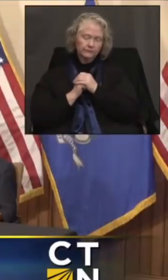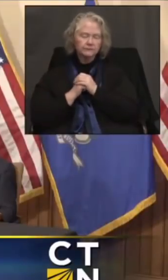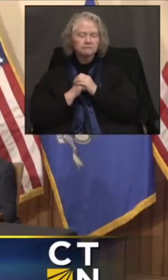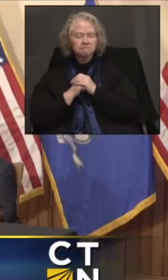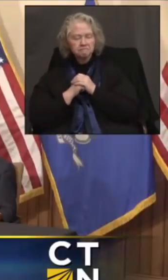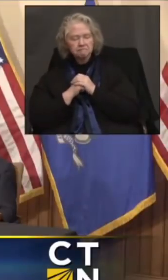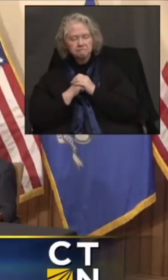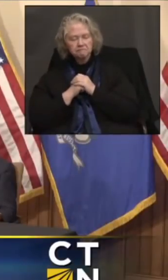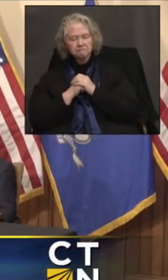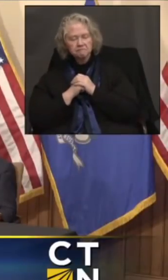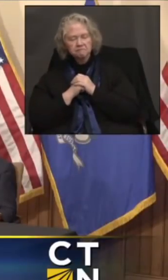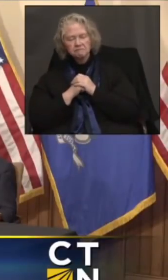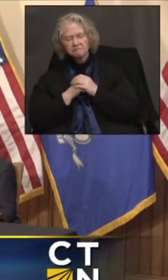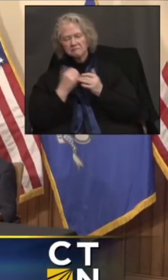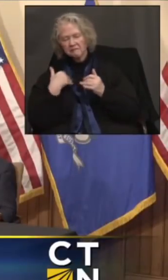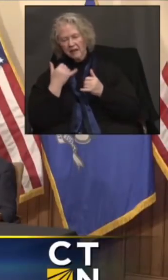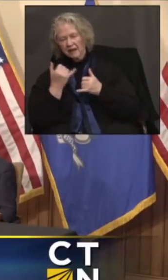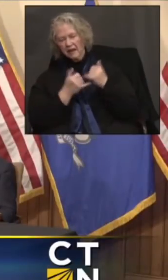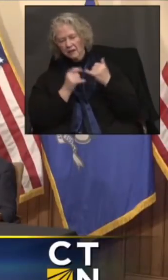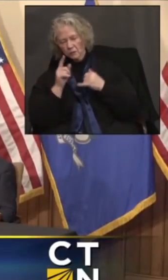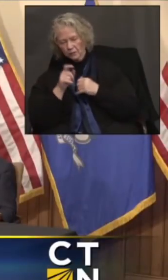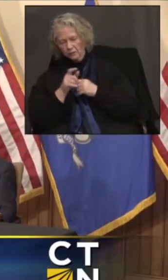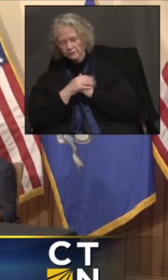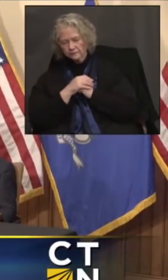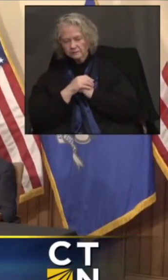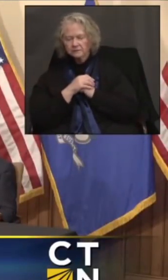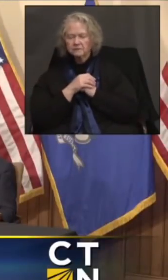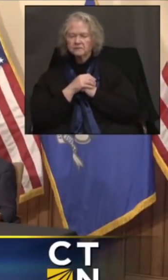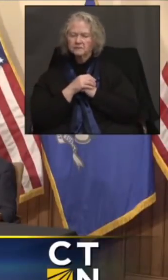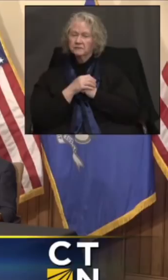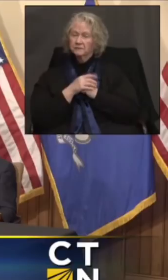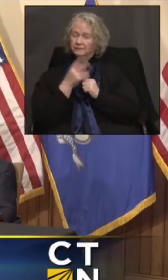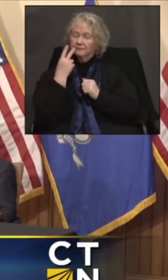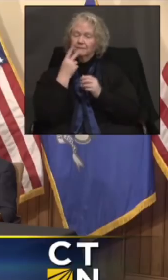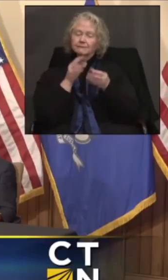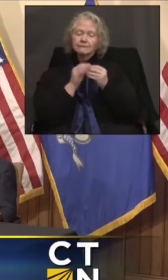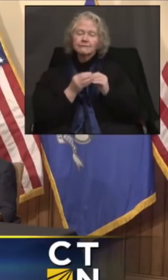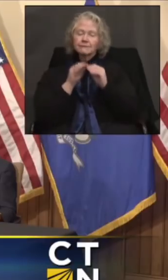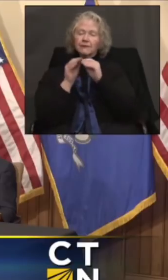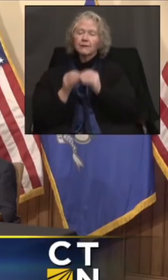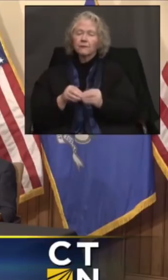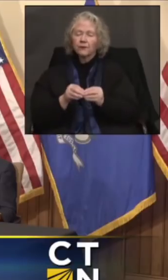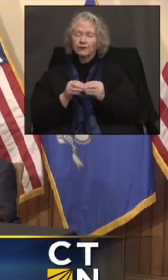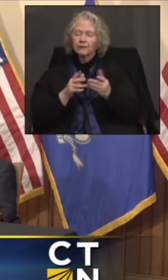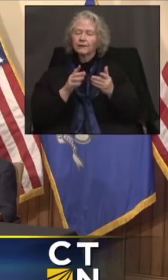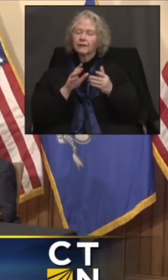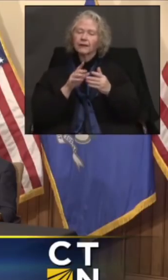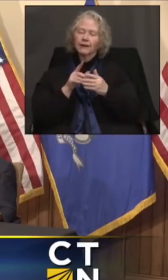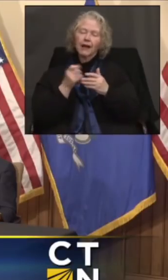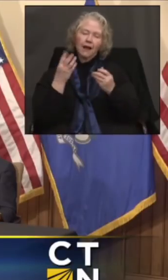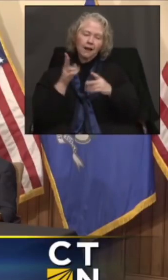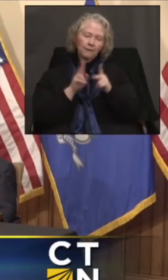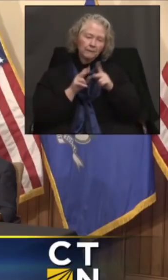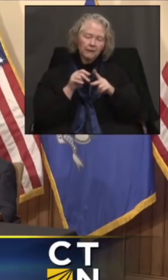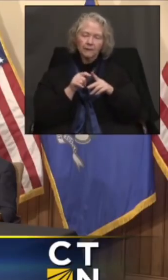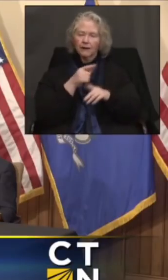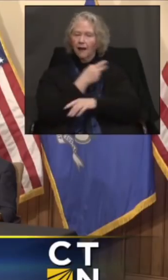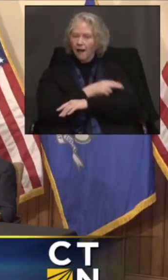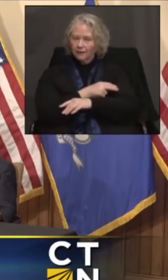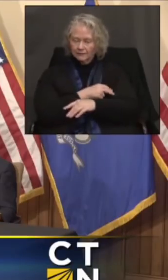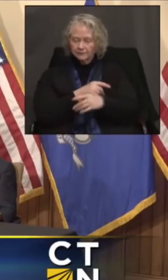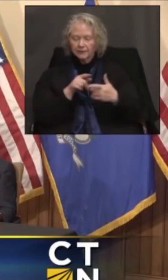And then one last question. I know, we see these statistics come out on hospitalizations, deaths,